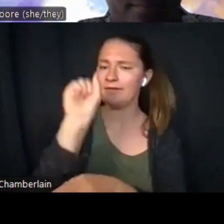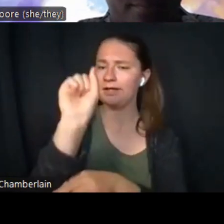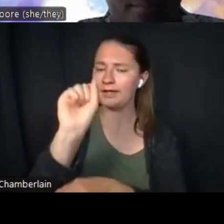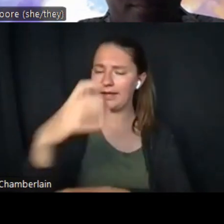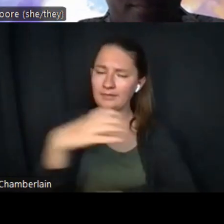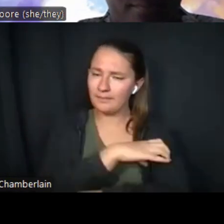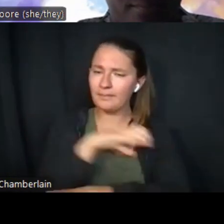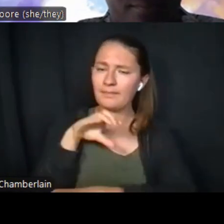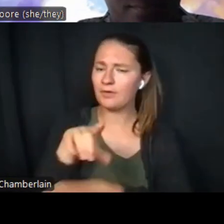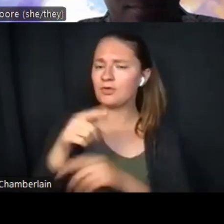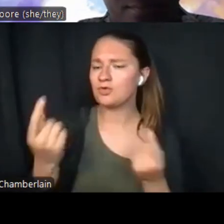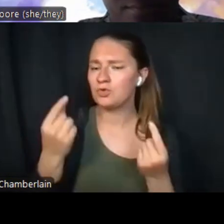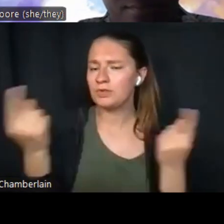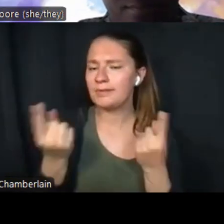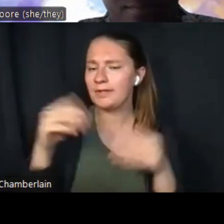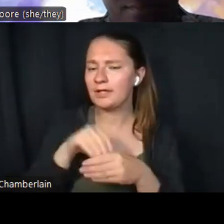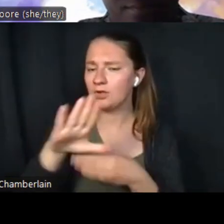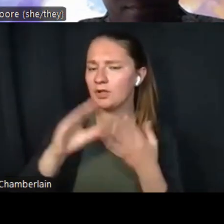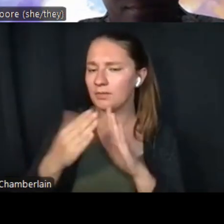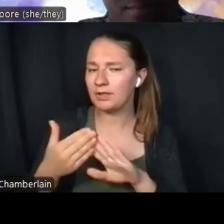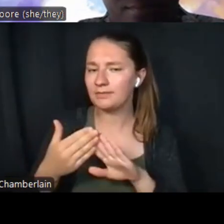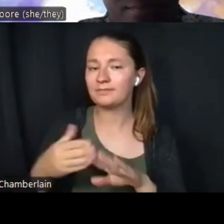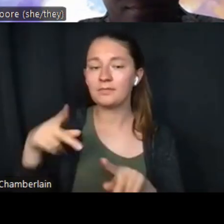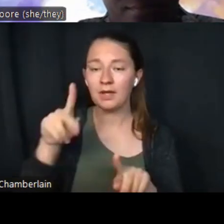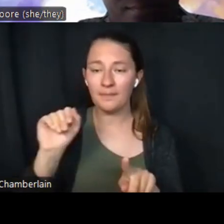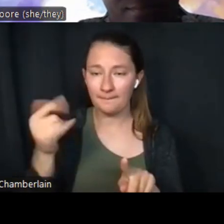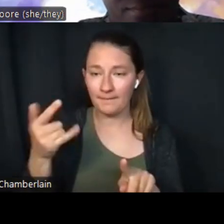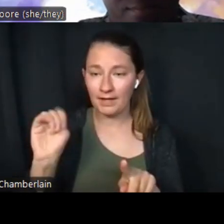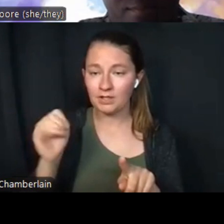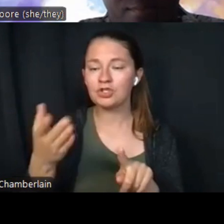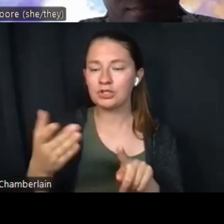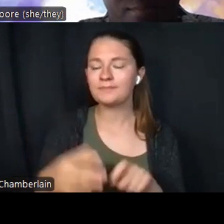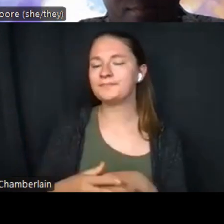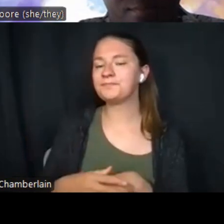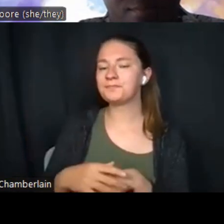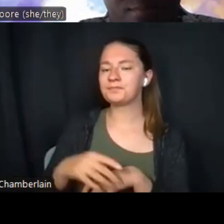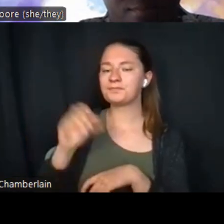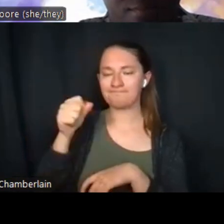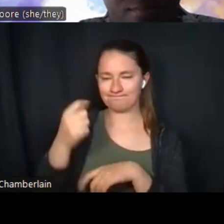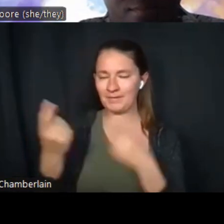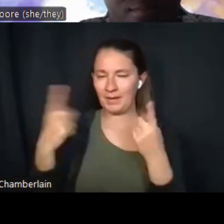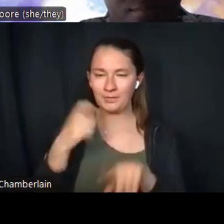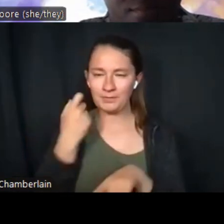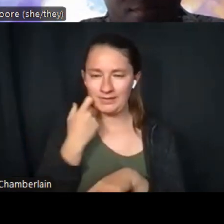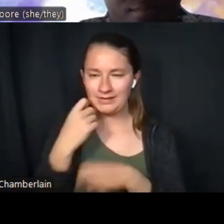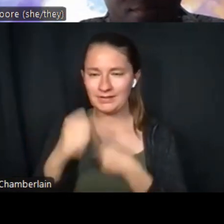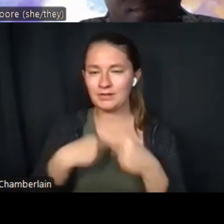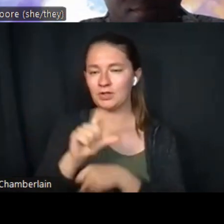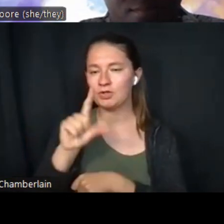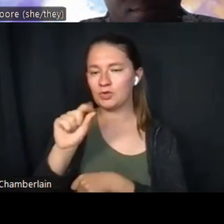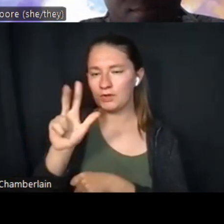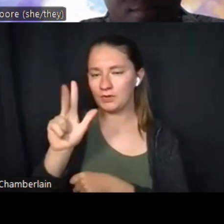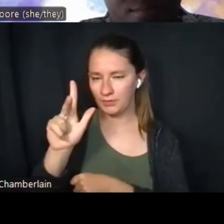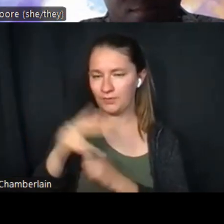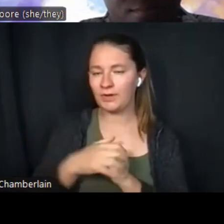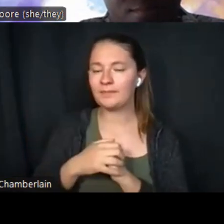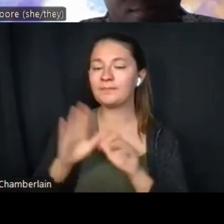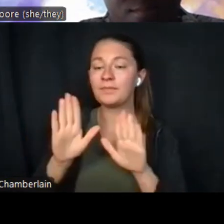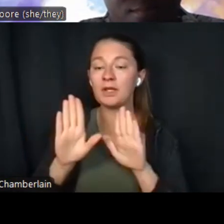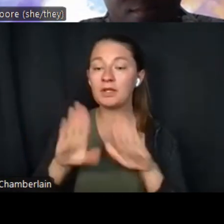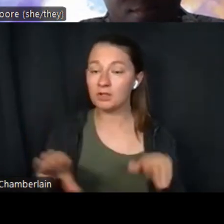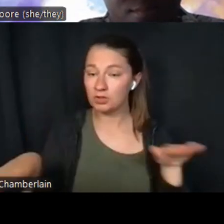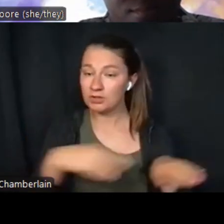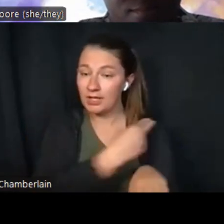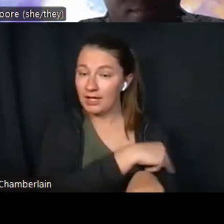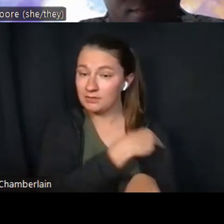Yeah, so this happened fairly recently. In 2023, Children's Hospital suddenly made